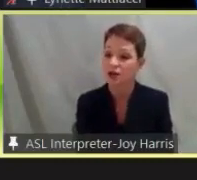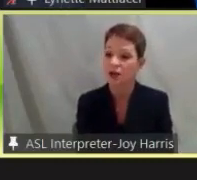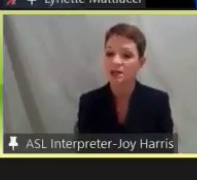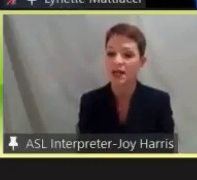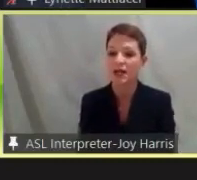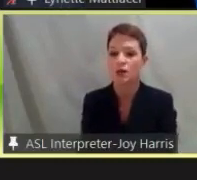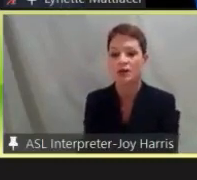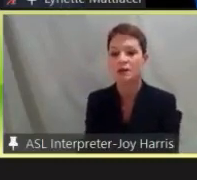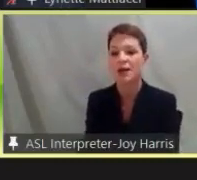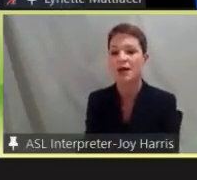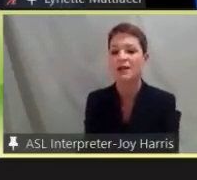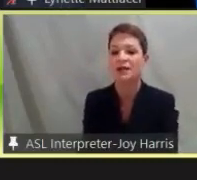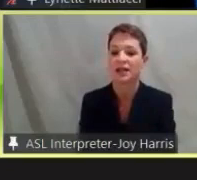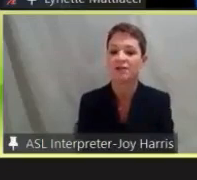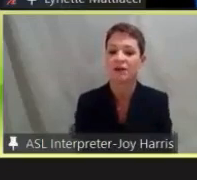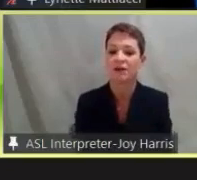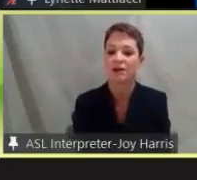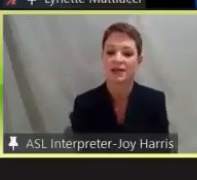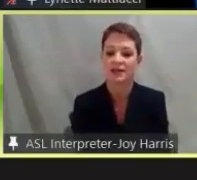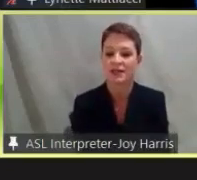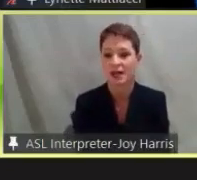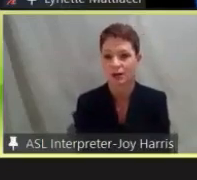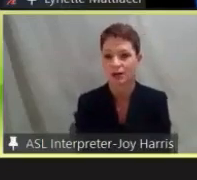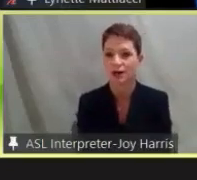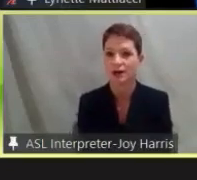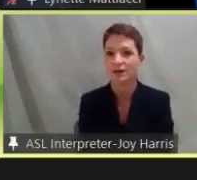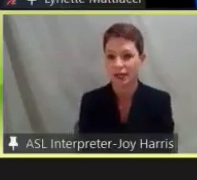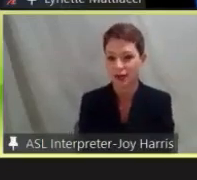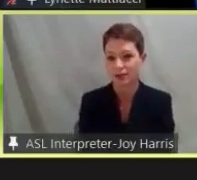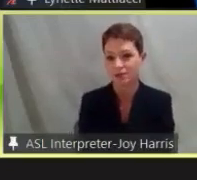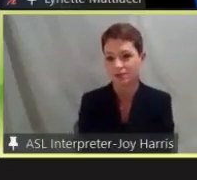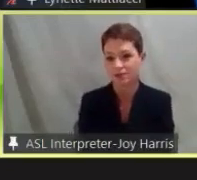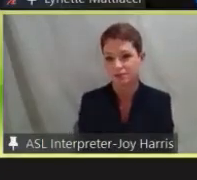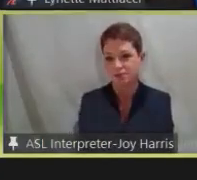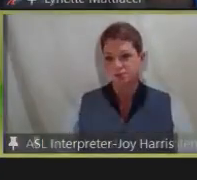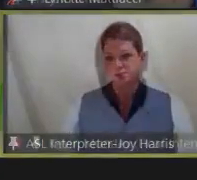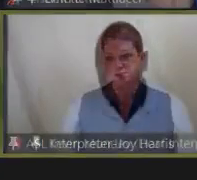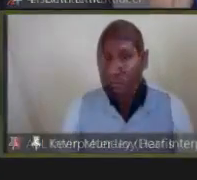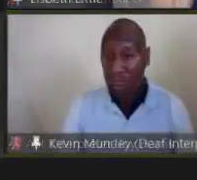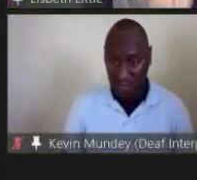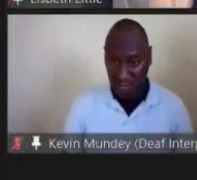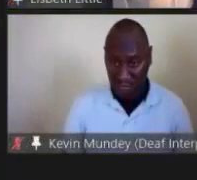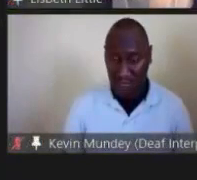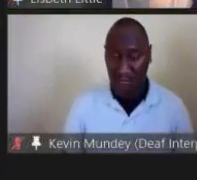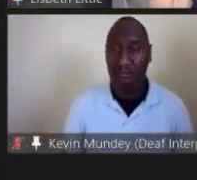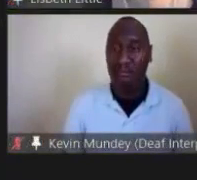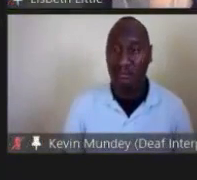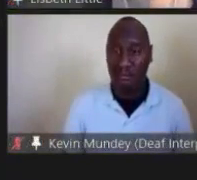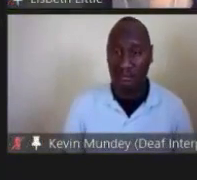psd.org. That's our website, or email us at info@psd.org. Thank you.